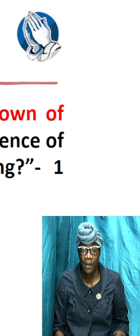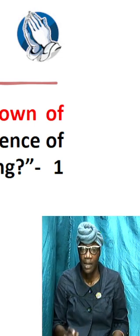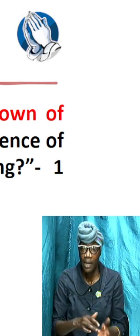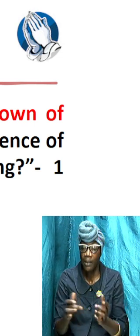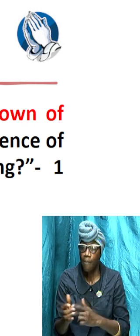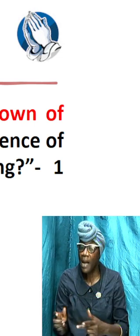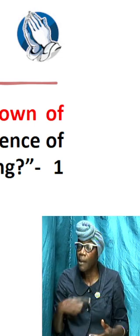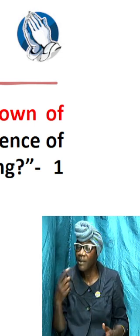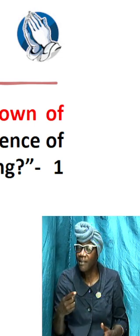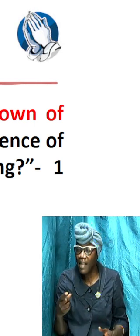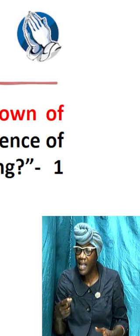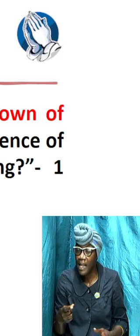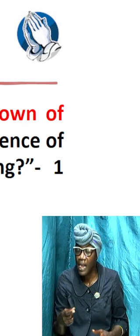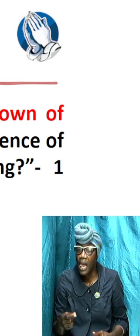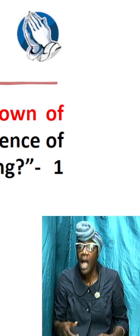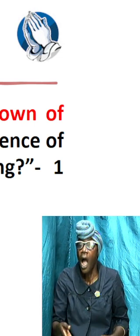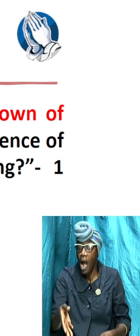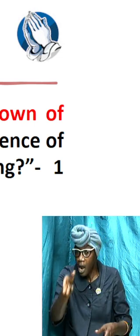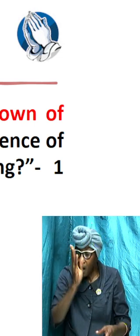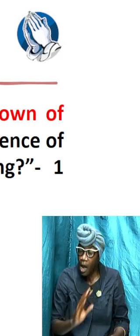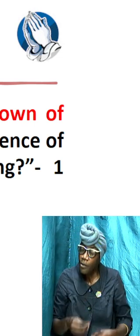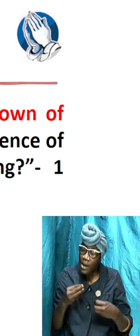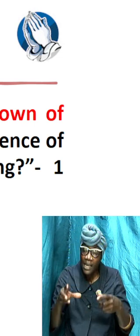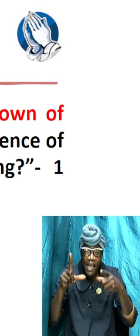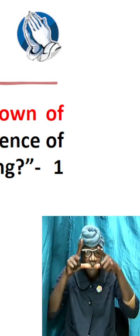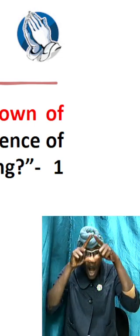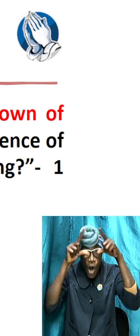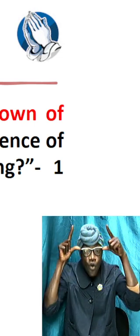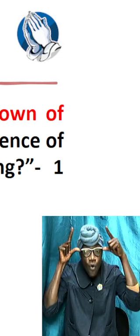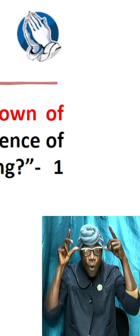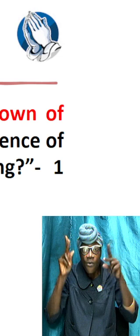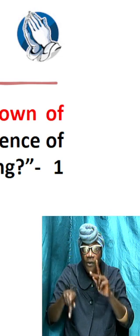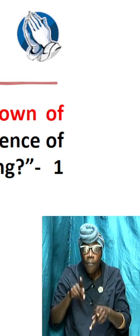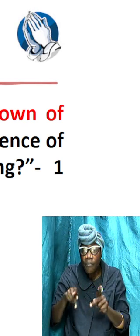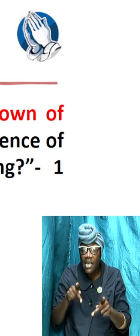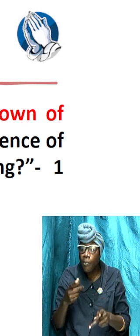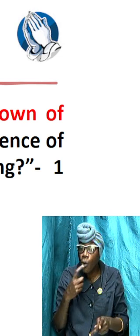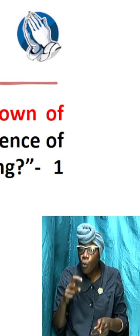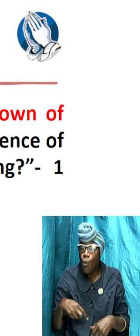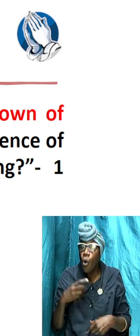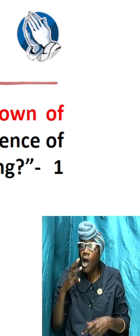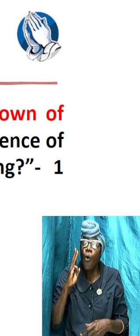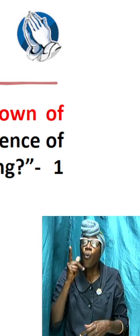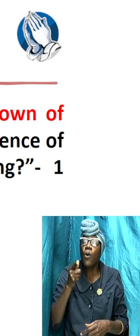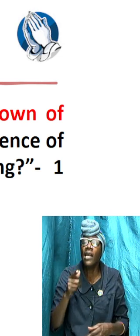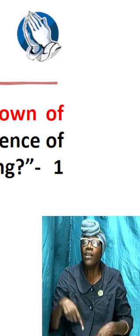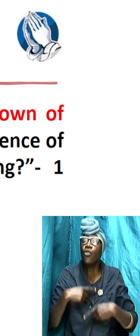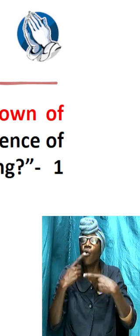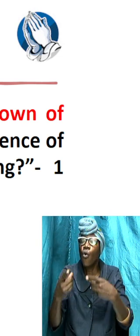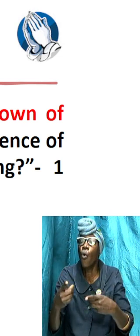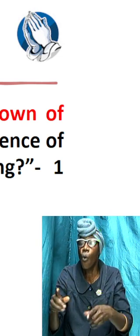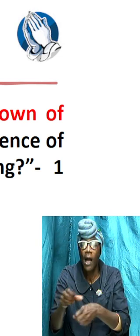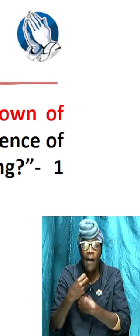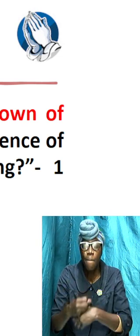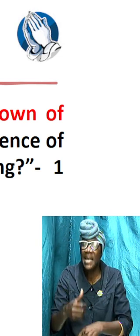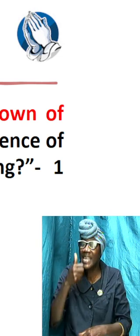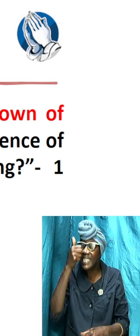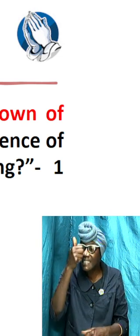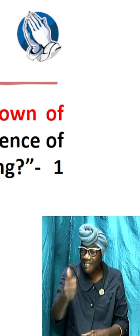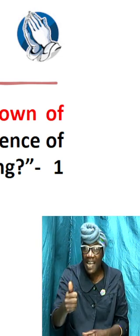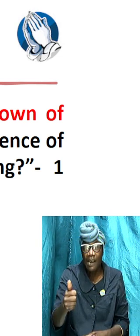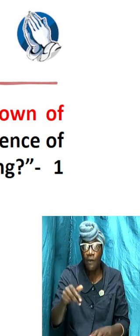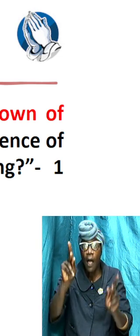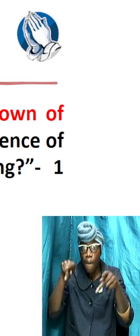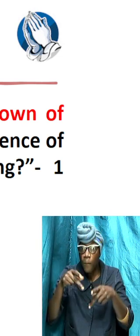amen, will give a crown for people, amen, who are willing to go out there and to set themselves, amen, who